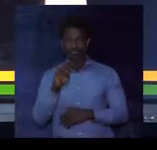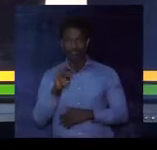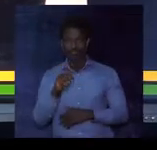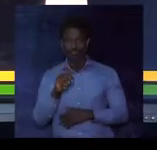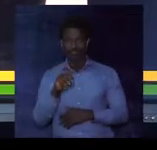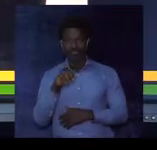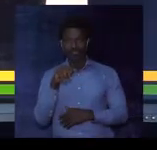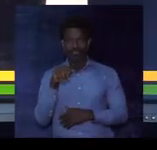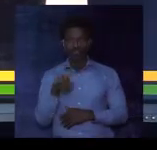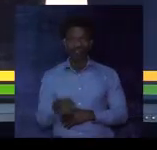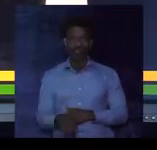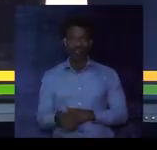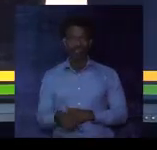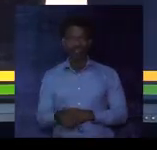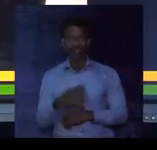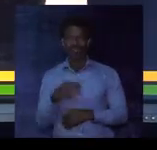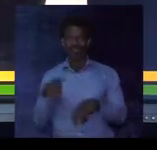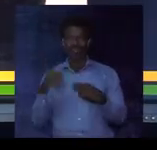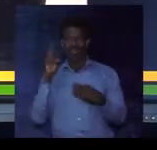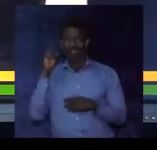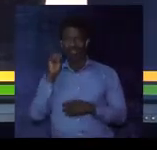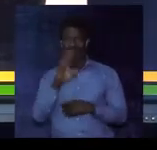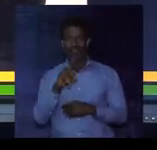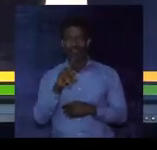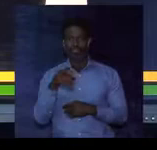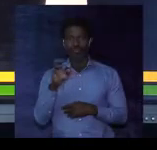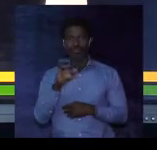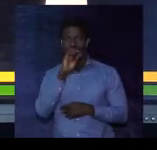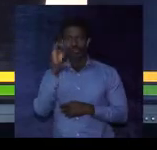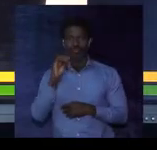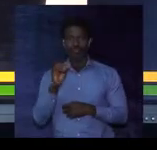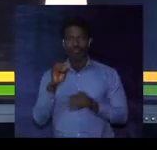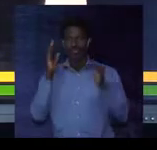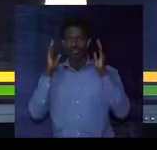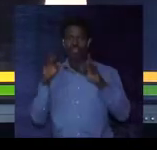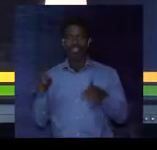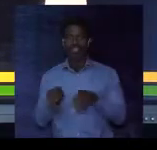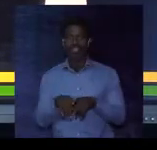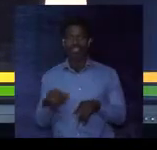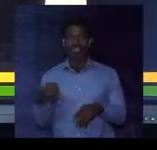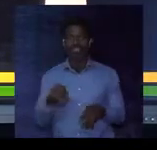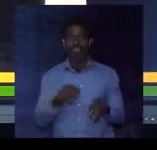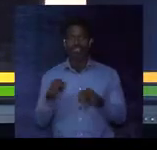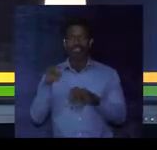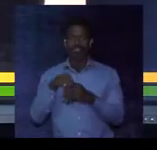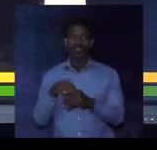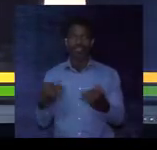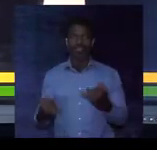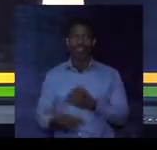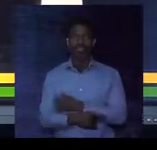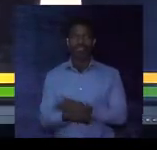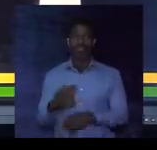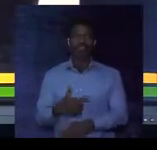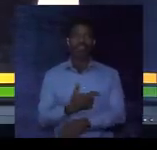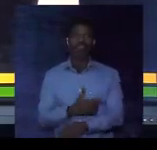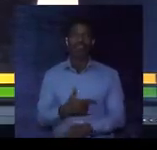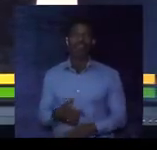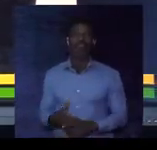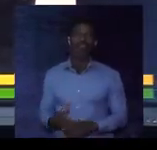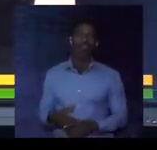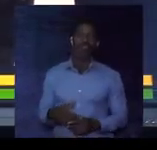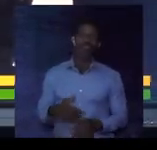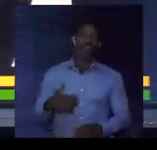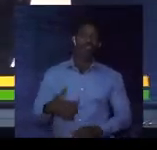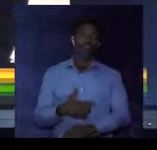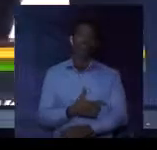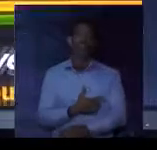Calm down and give me your 100% and give me your 100% attention as we proceed into this lesson. Let's look